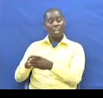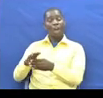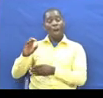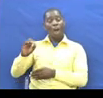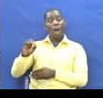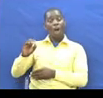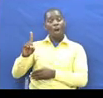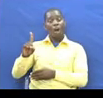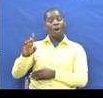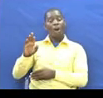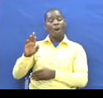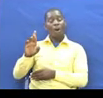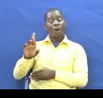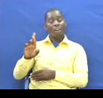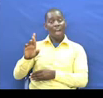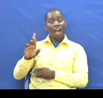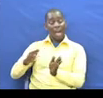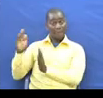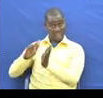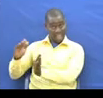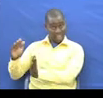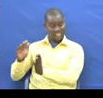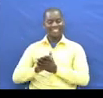the first one, which was by using the ordered pairs.